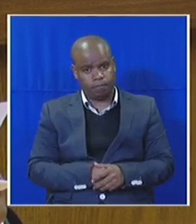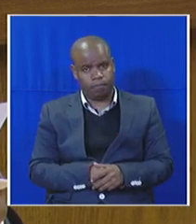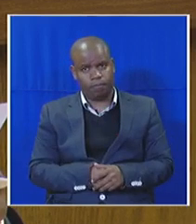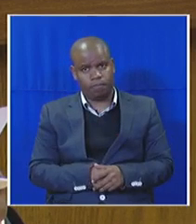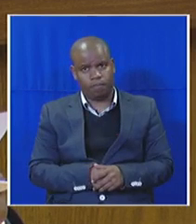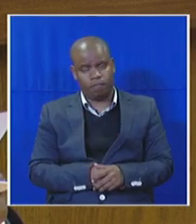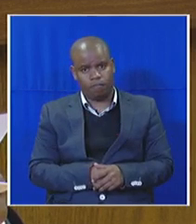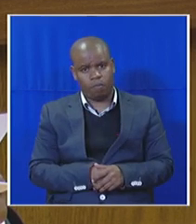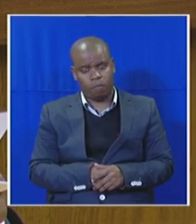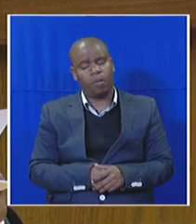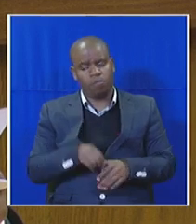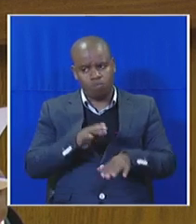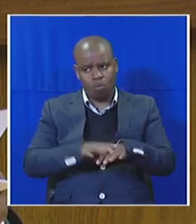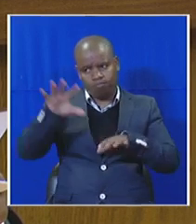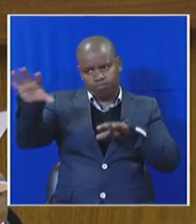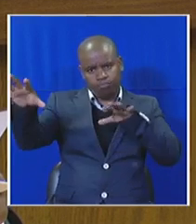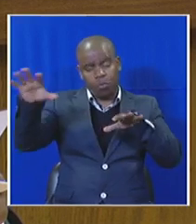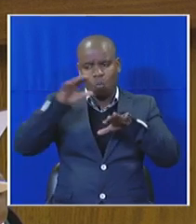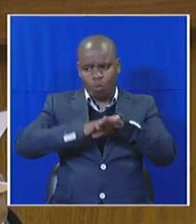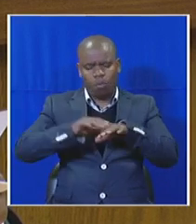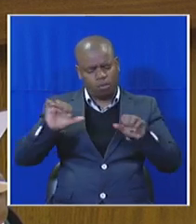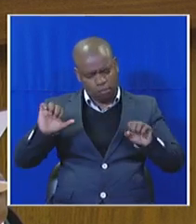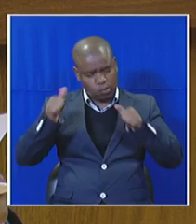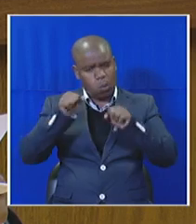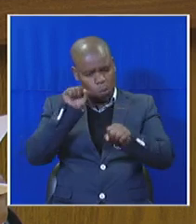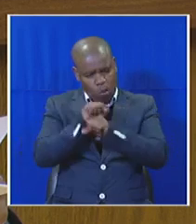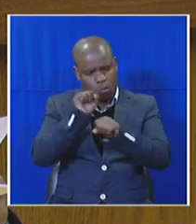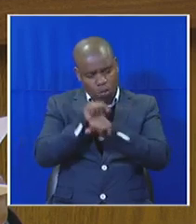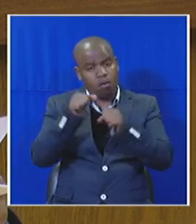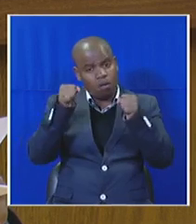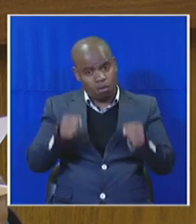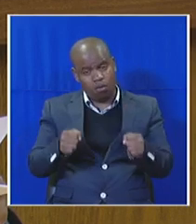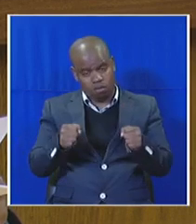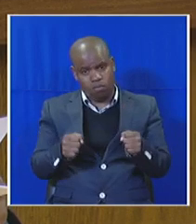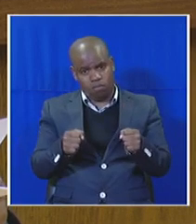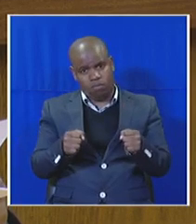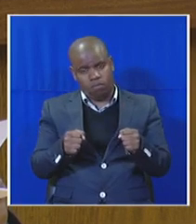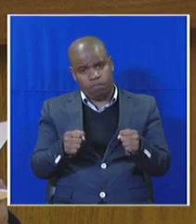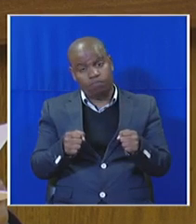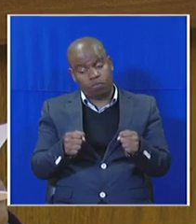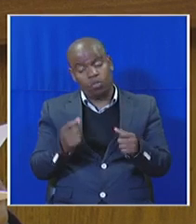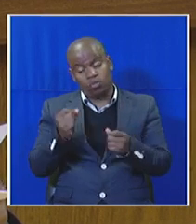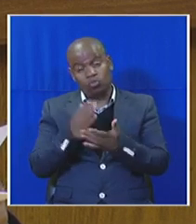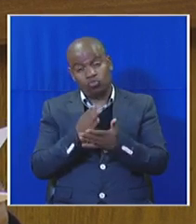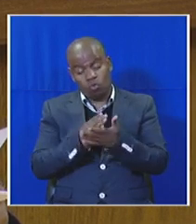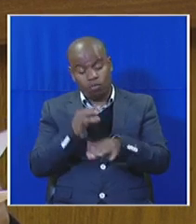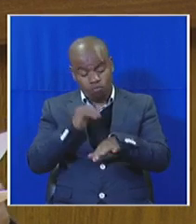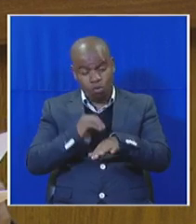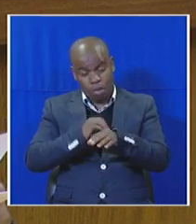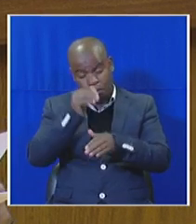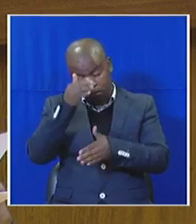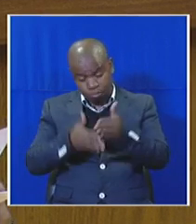a concerted effort by both countries, especially in removing barriers